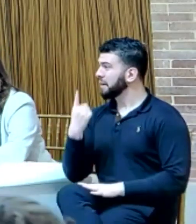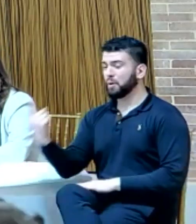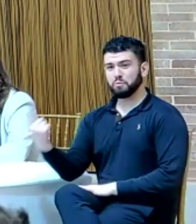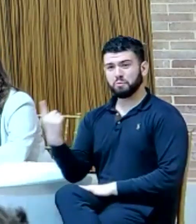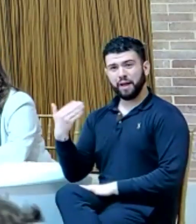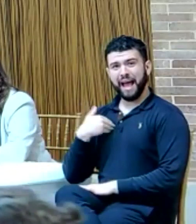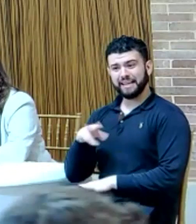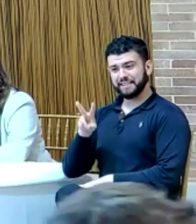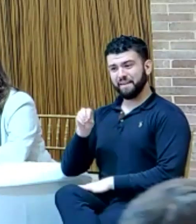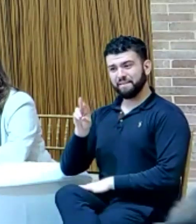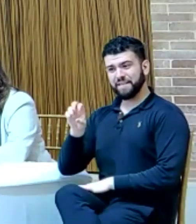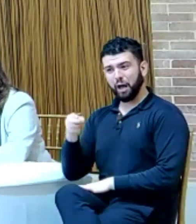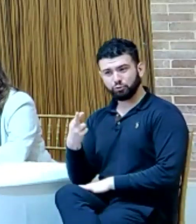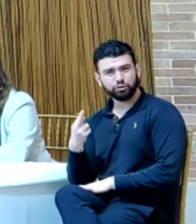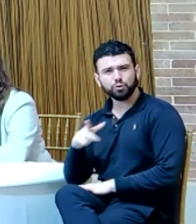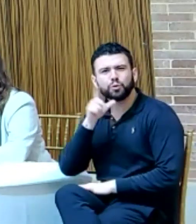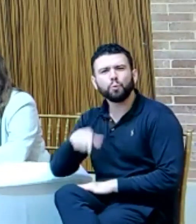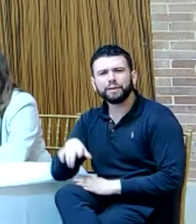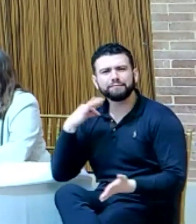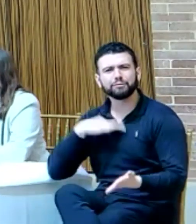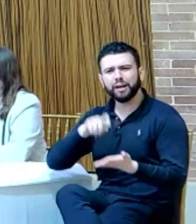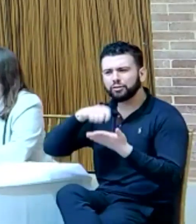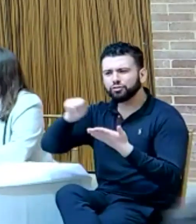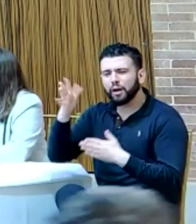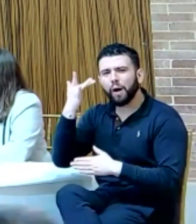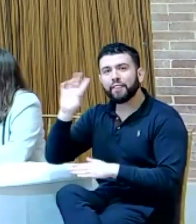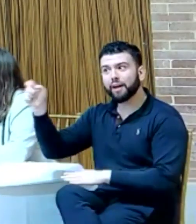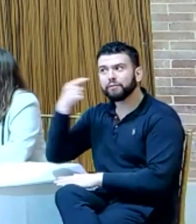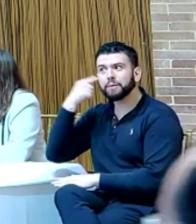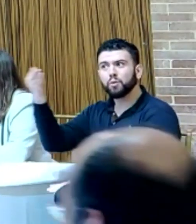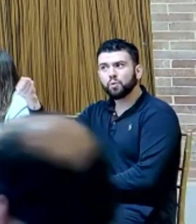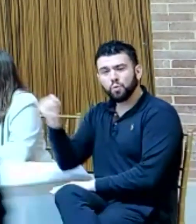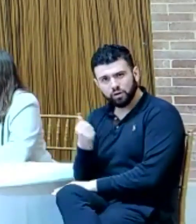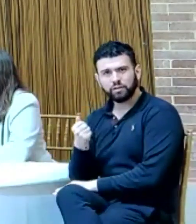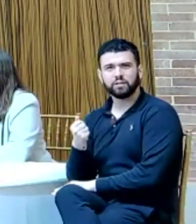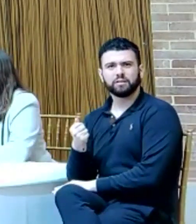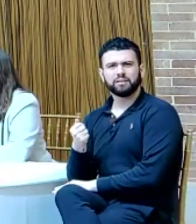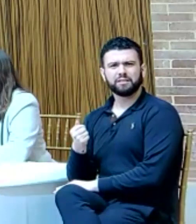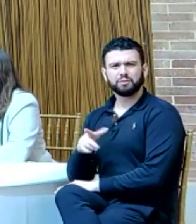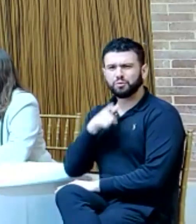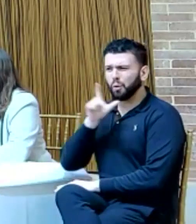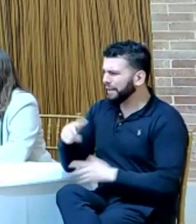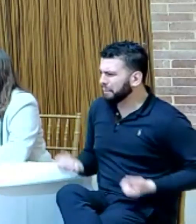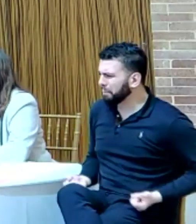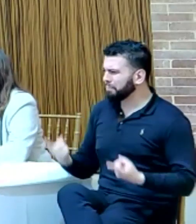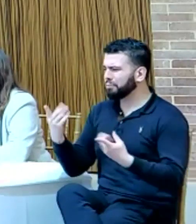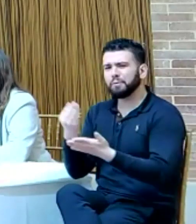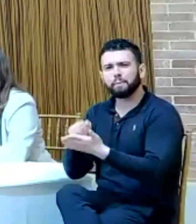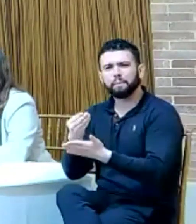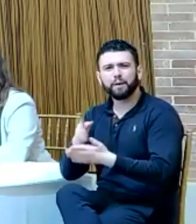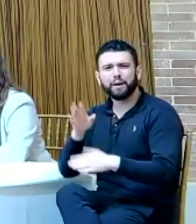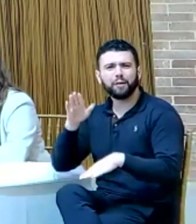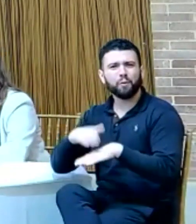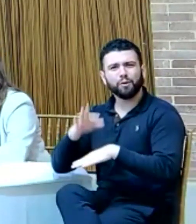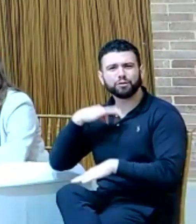voucher the government has guaranteed their income don't spend your money on a credit check the same is really